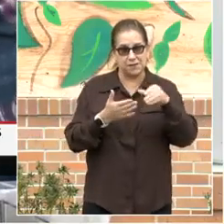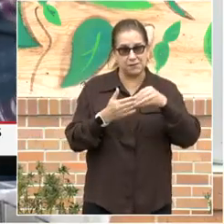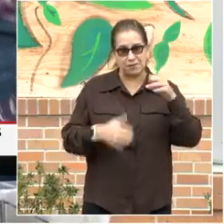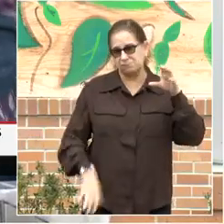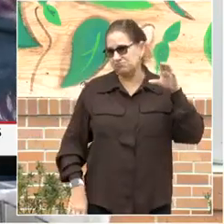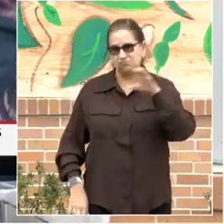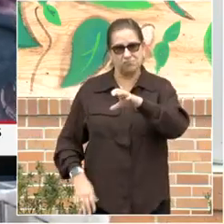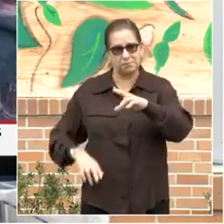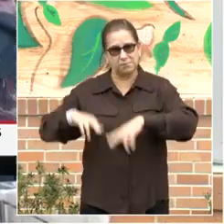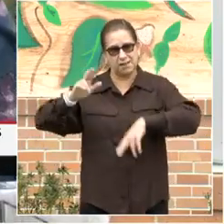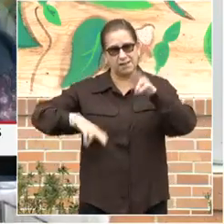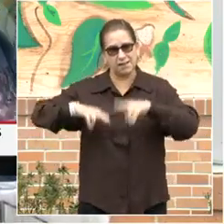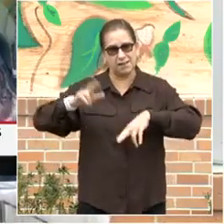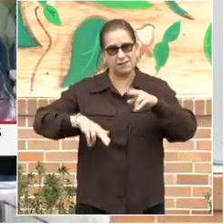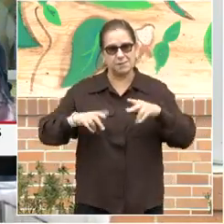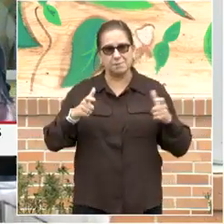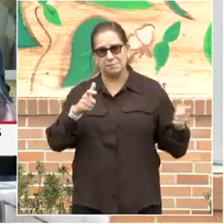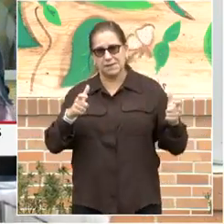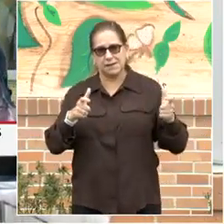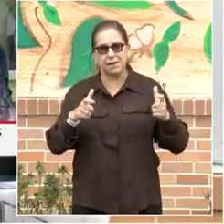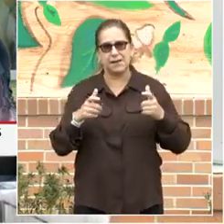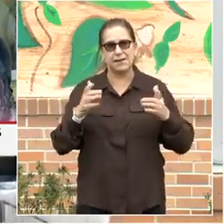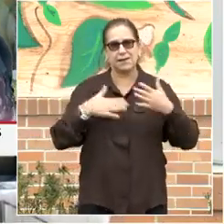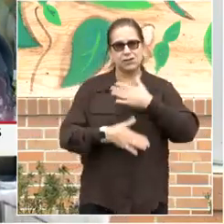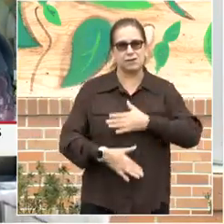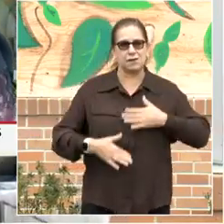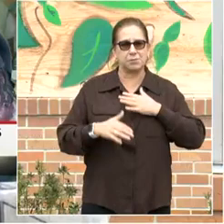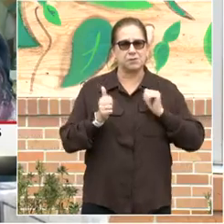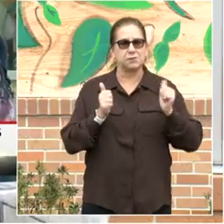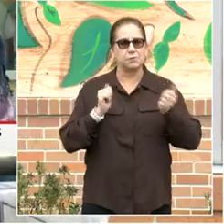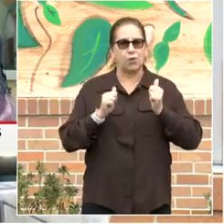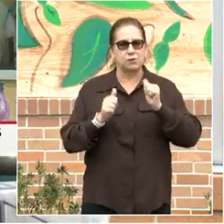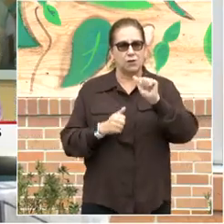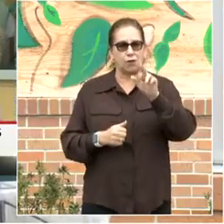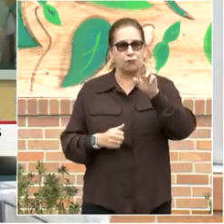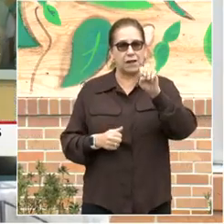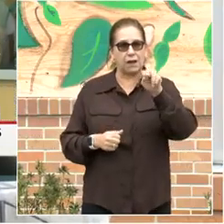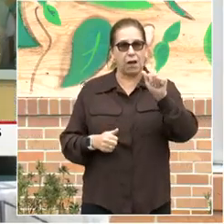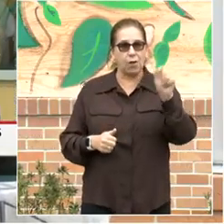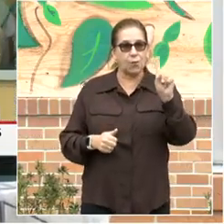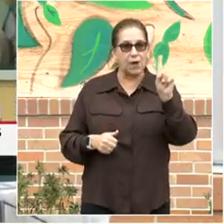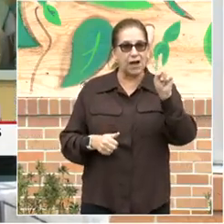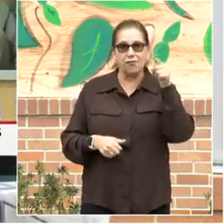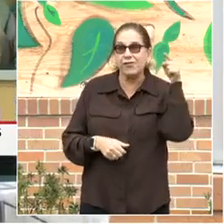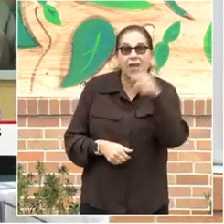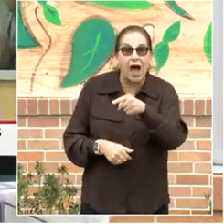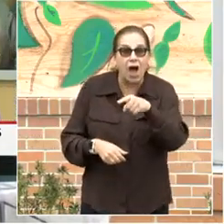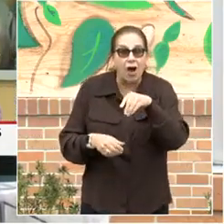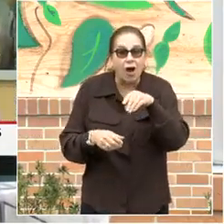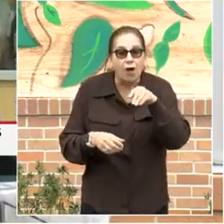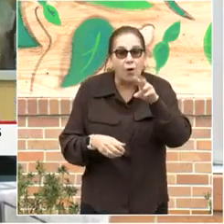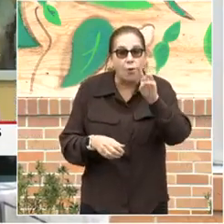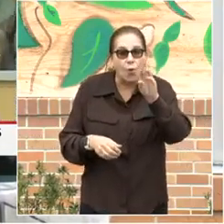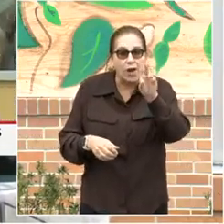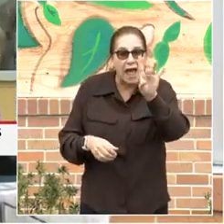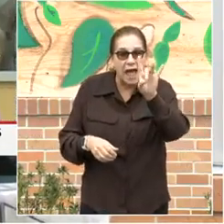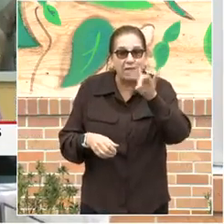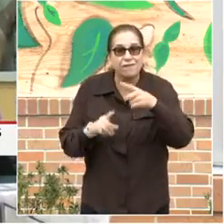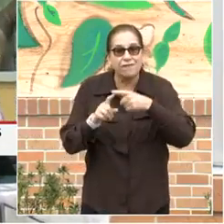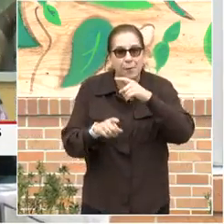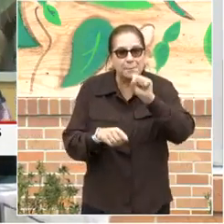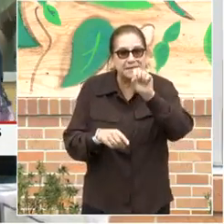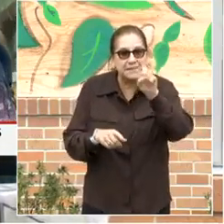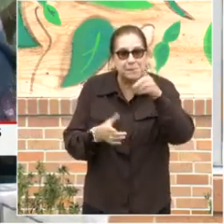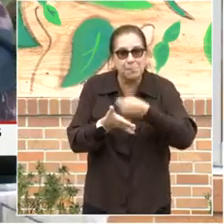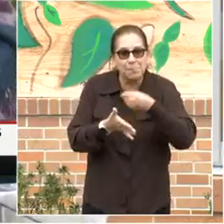the entertainment and sports arena right here in Ward 8. And that was a seed that is